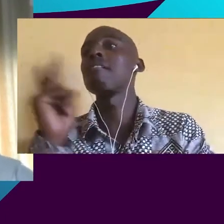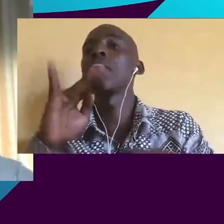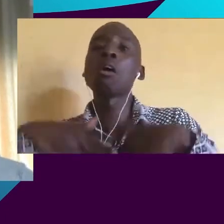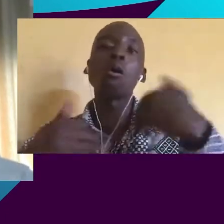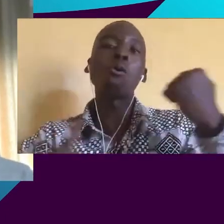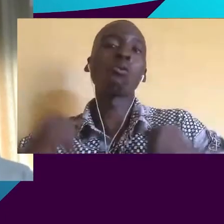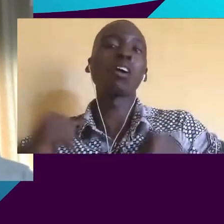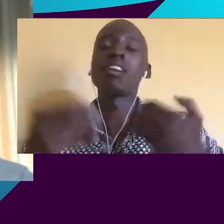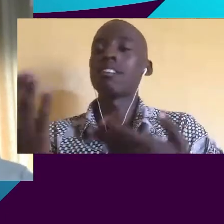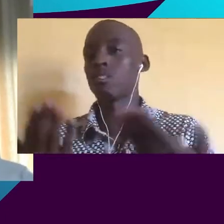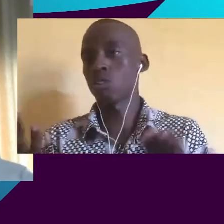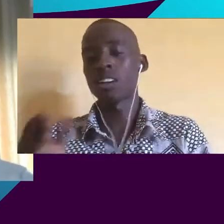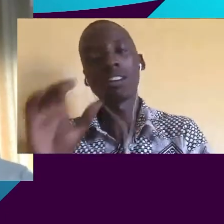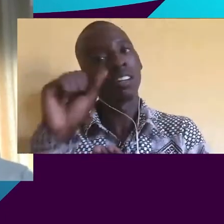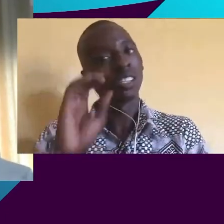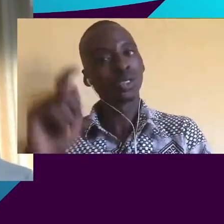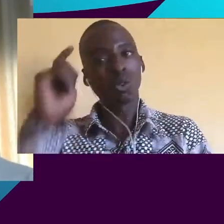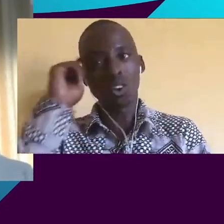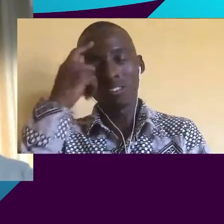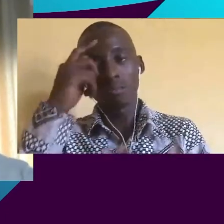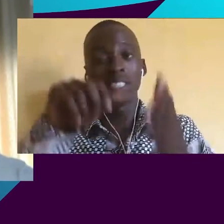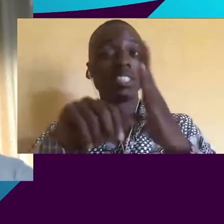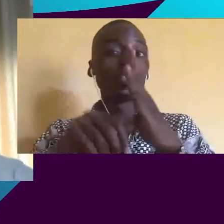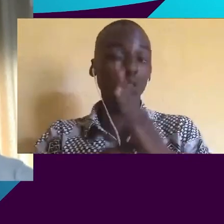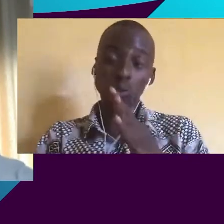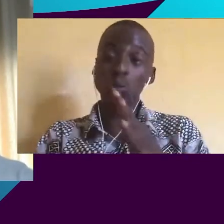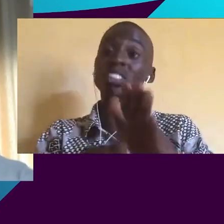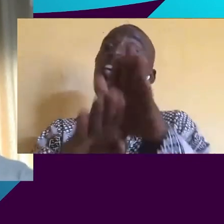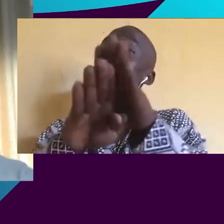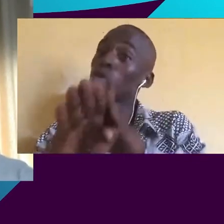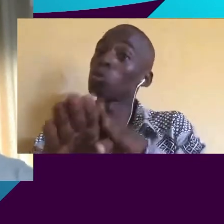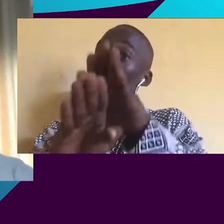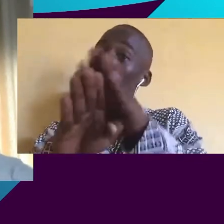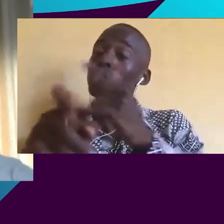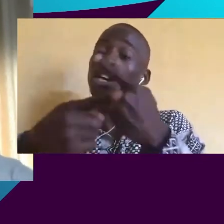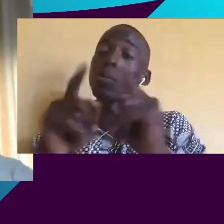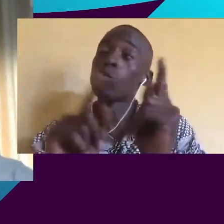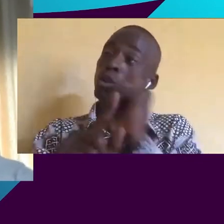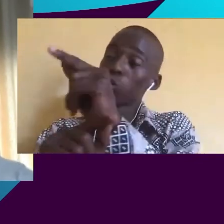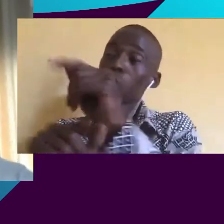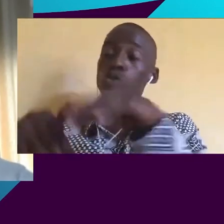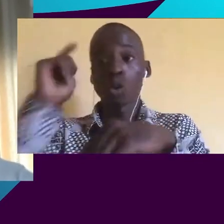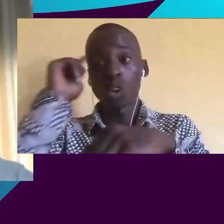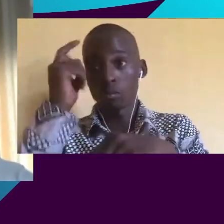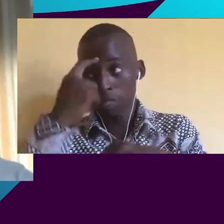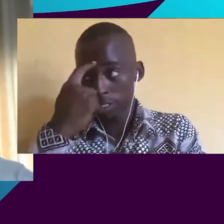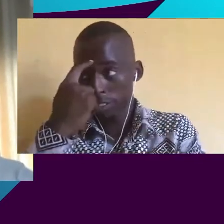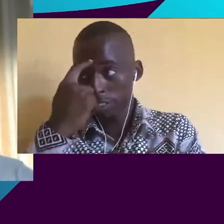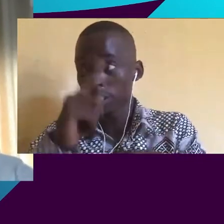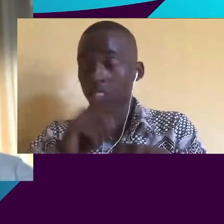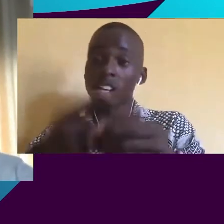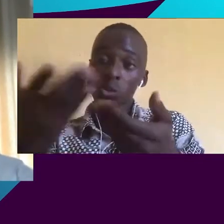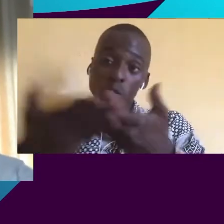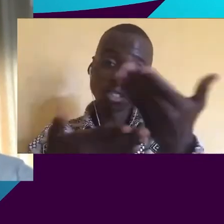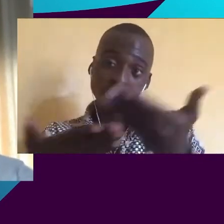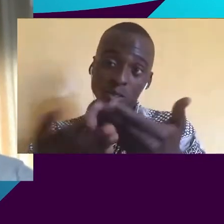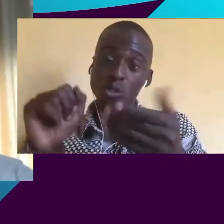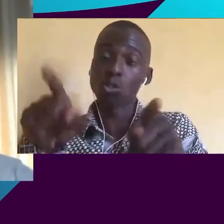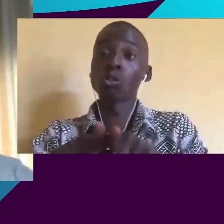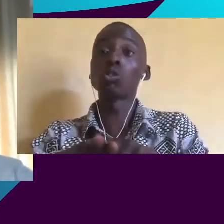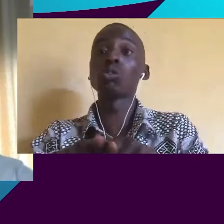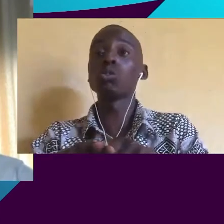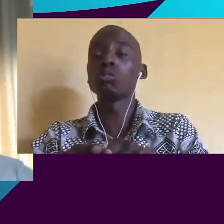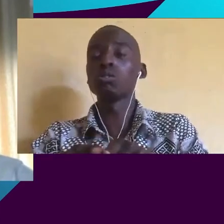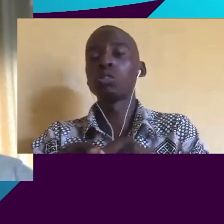So government issues always go slow. But when we go there, we also, as we are getting for men, we also get for women. I can tell